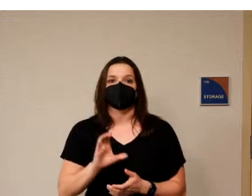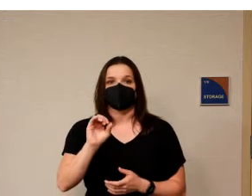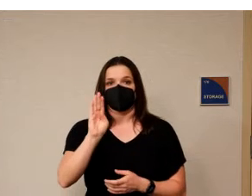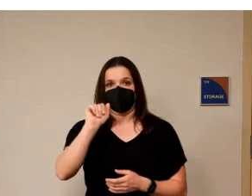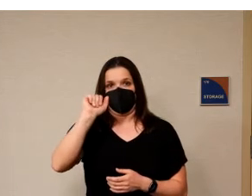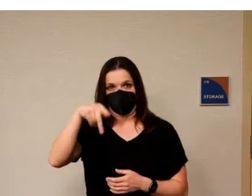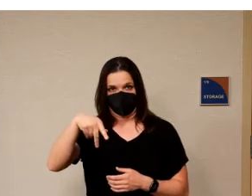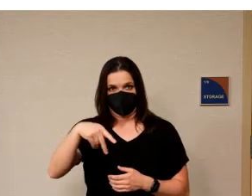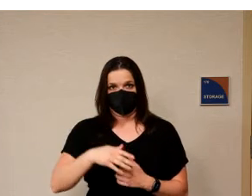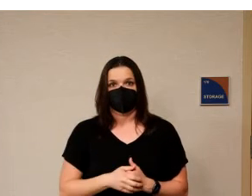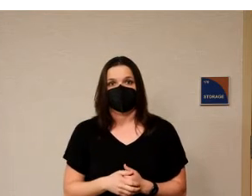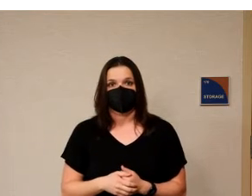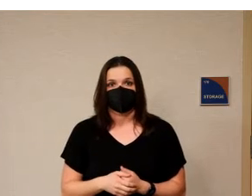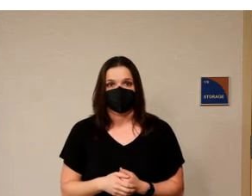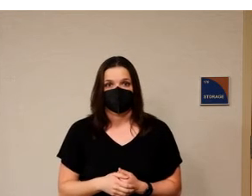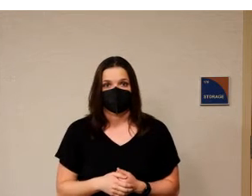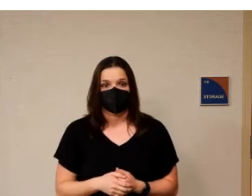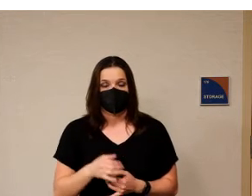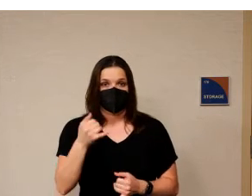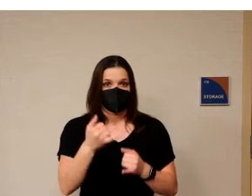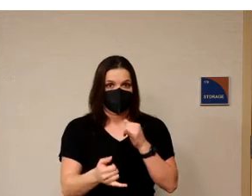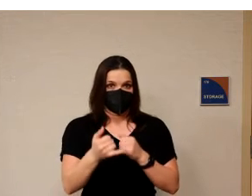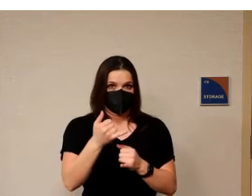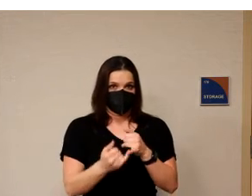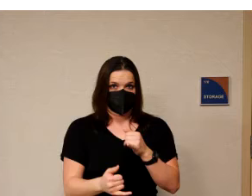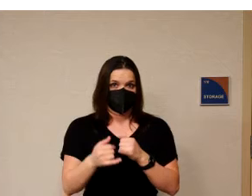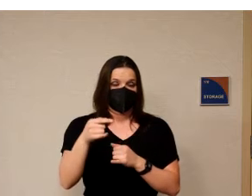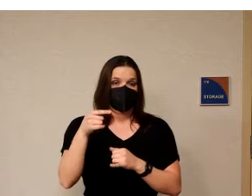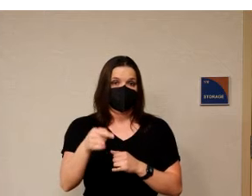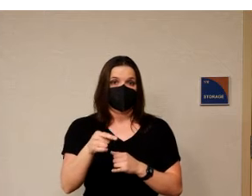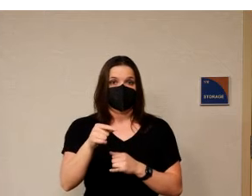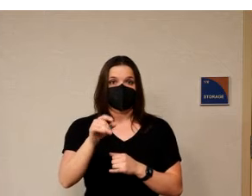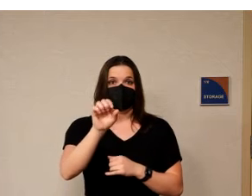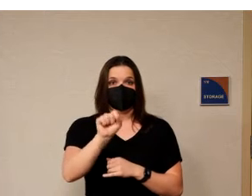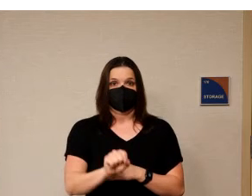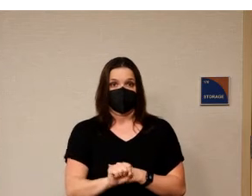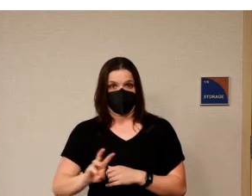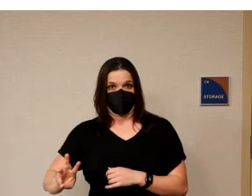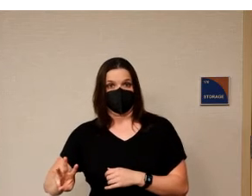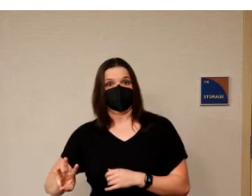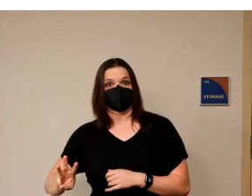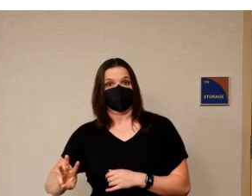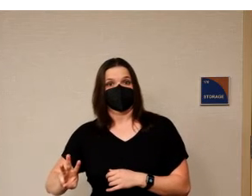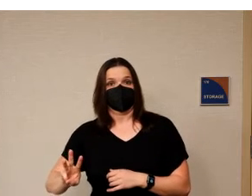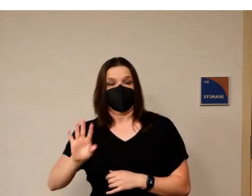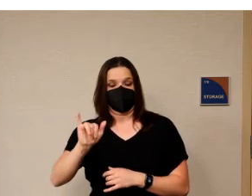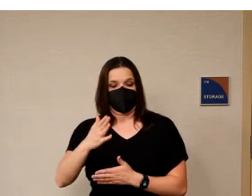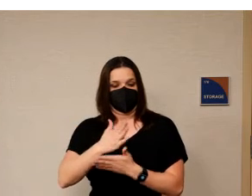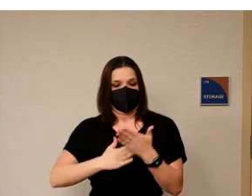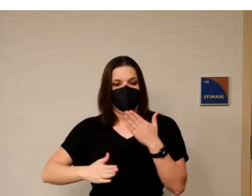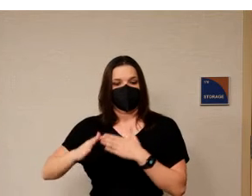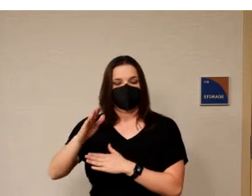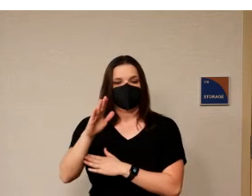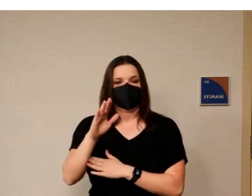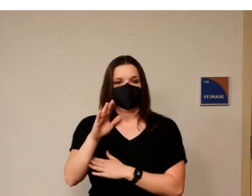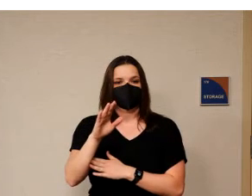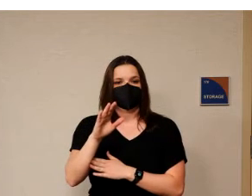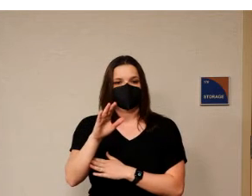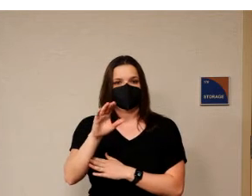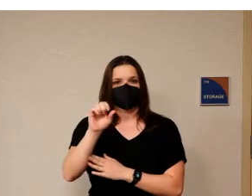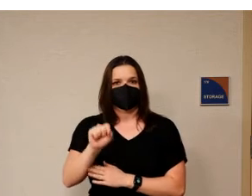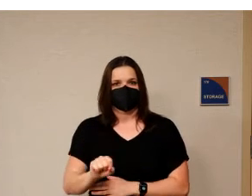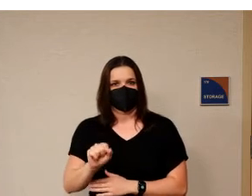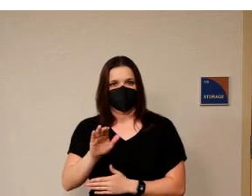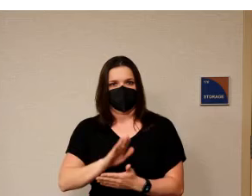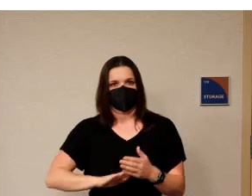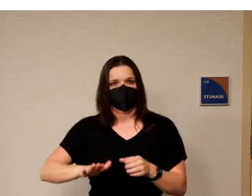CVAP. And then finally this southwestern district that takes in the southern